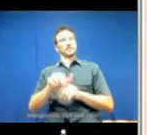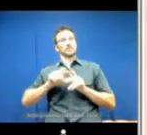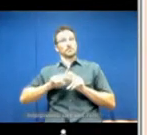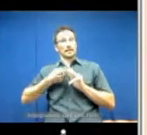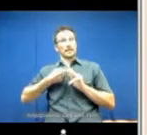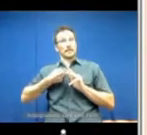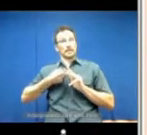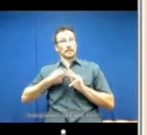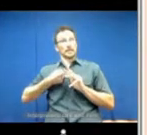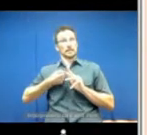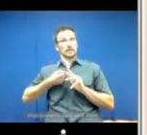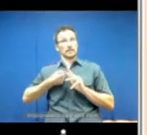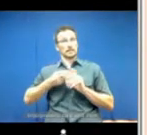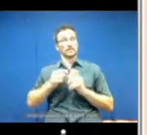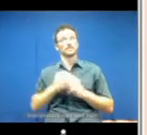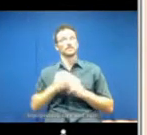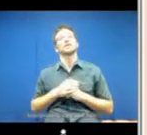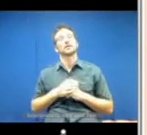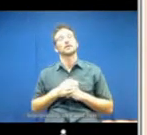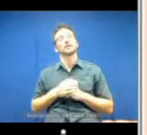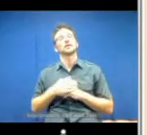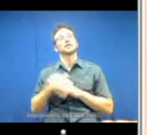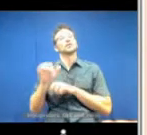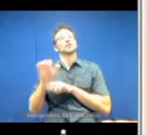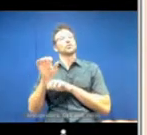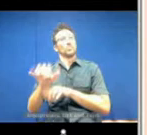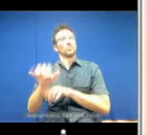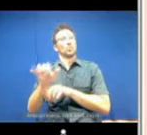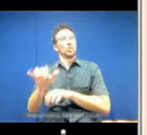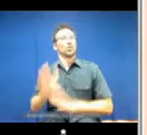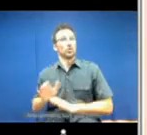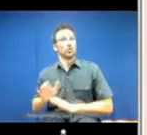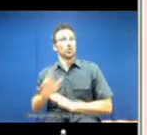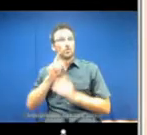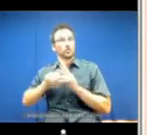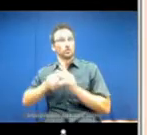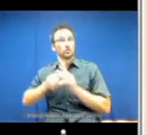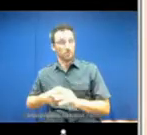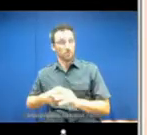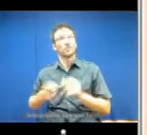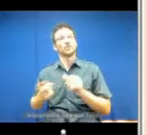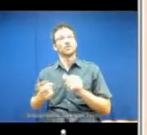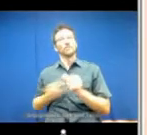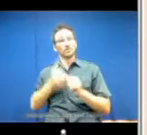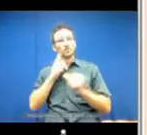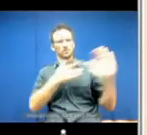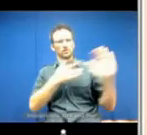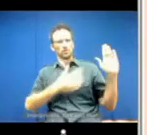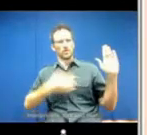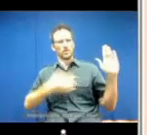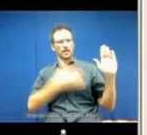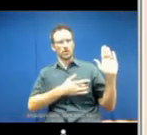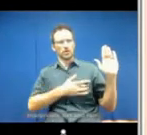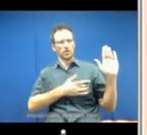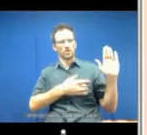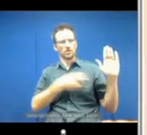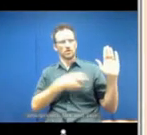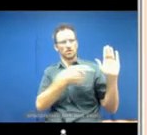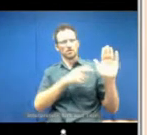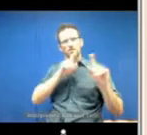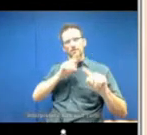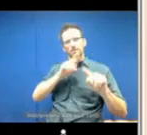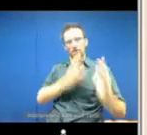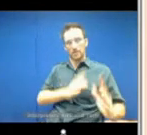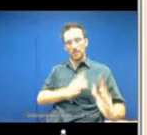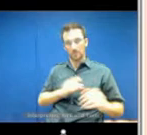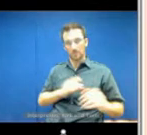of a deposition, the reporter starts, and the reporter will swear the deponent. If there's an interpreter present, they'll